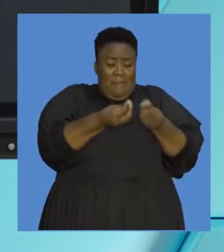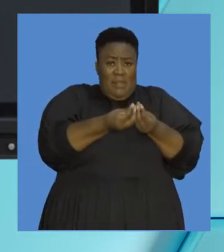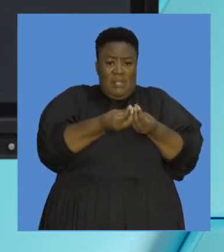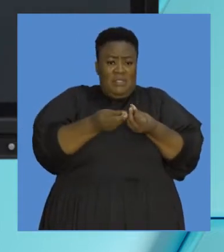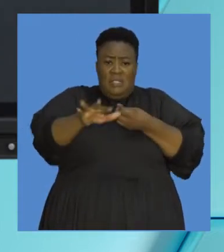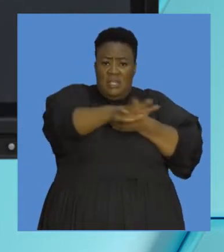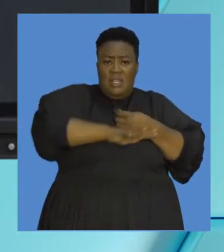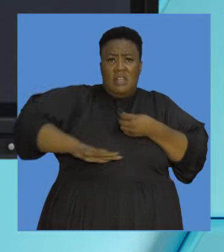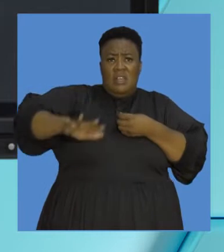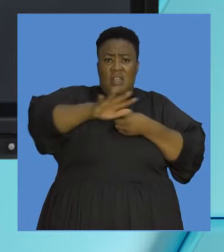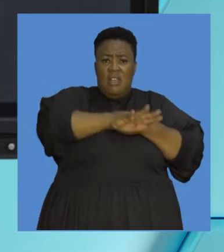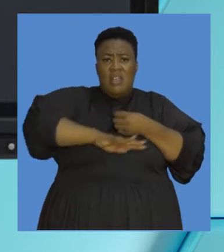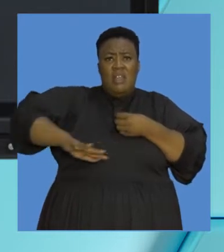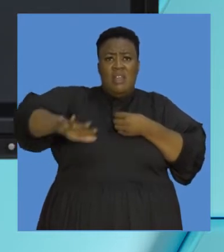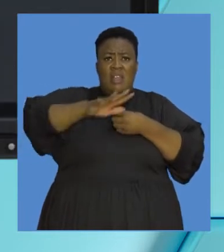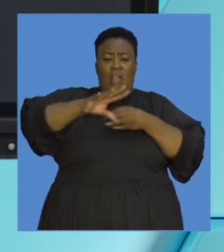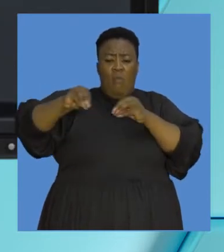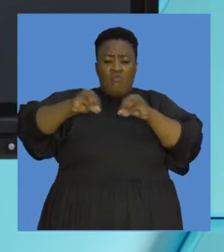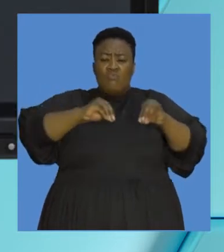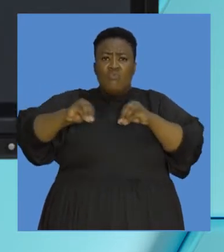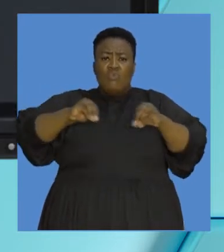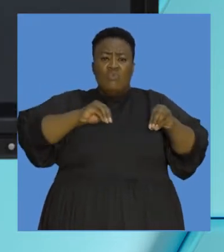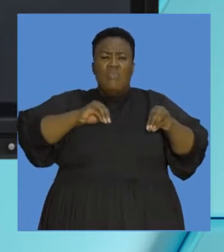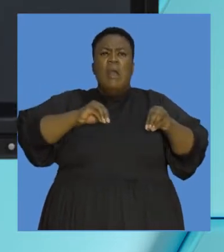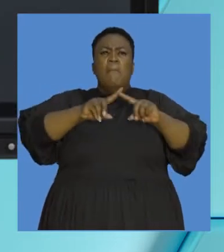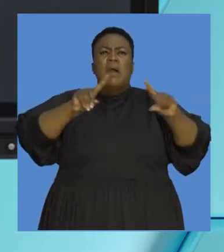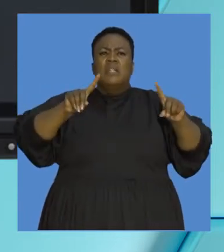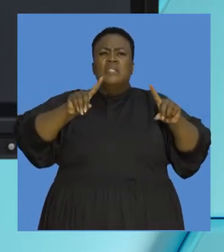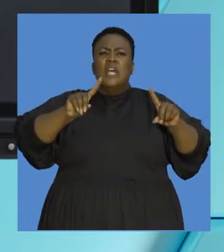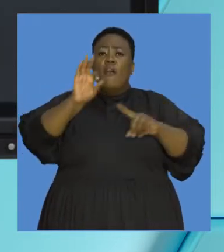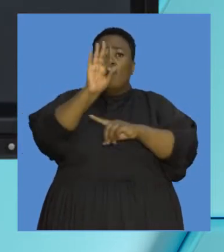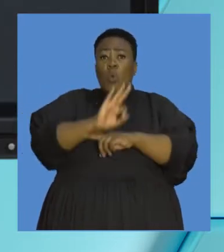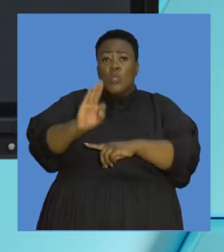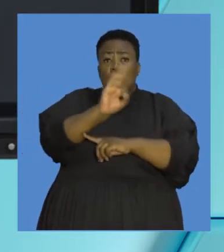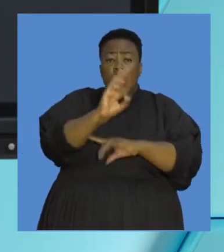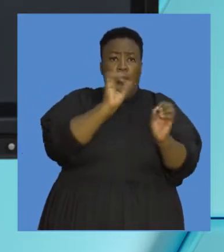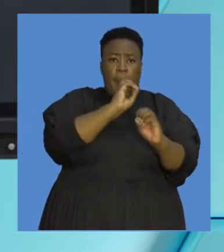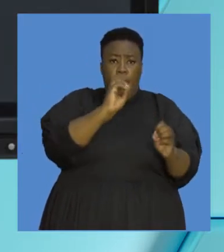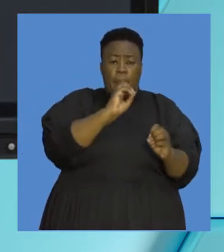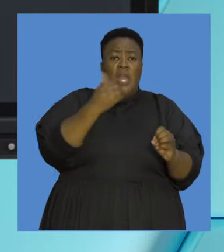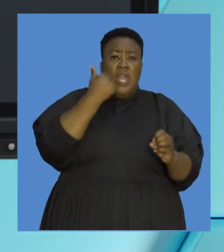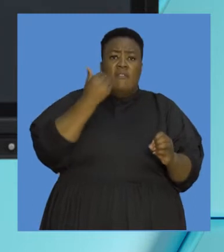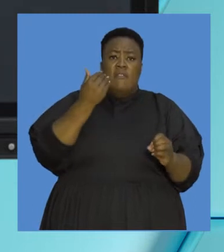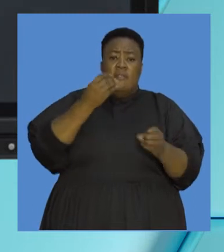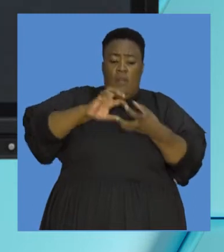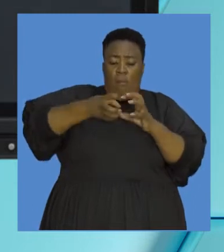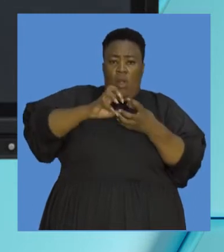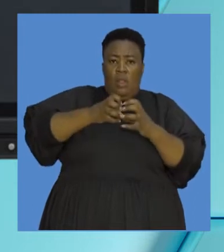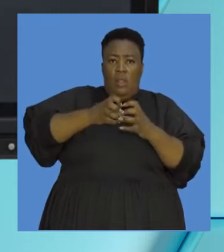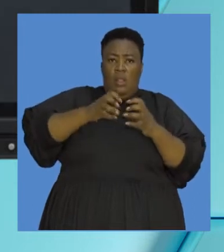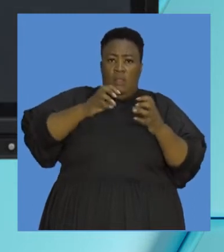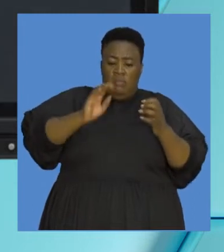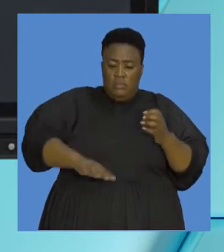space when there's no force acting on them? So if I could throw a tennis ball in space, it'll just